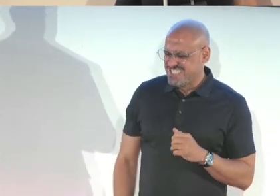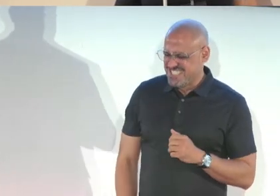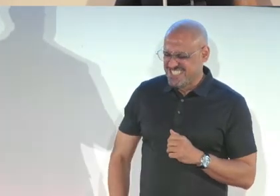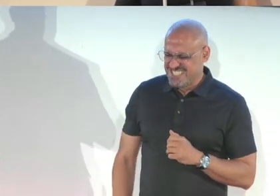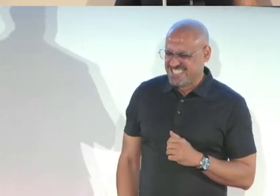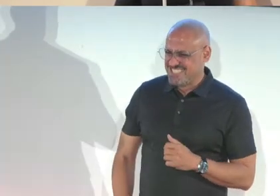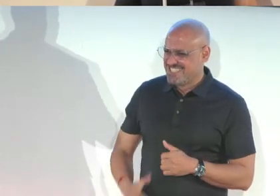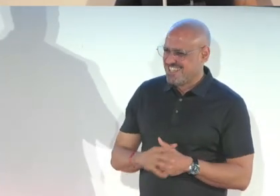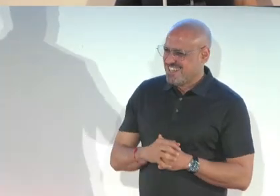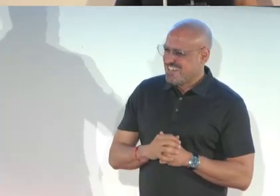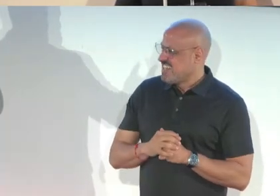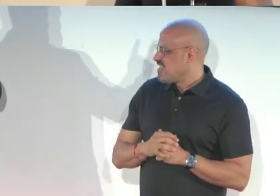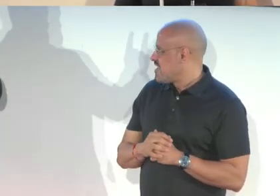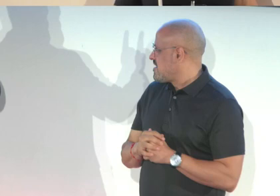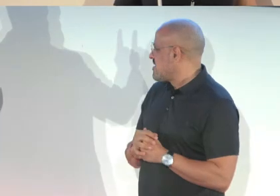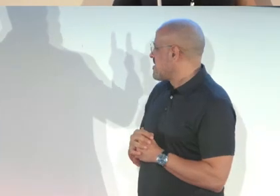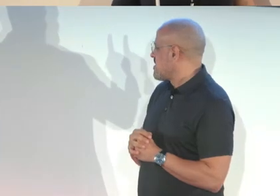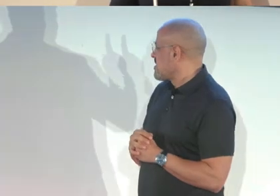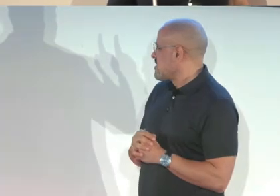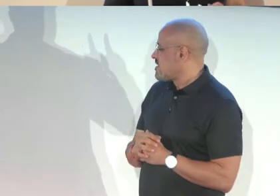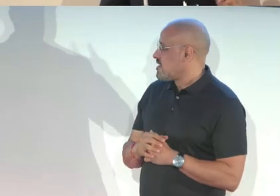forward. So thanks again, everyone.